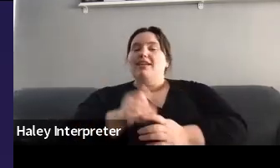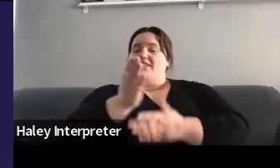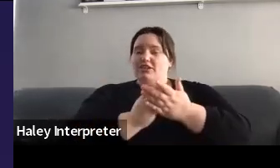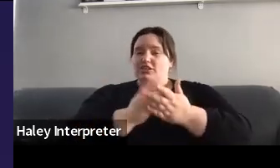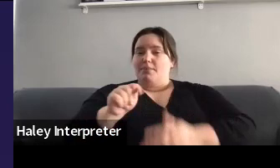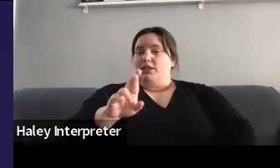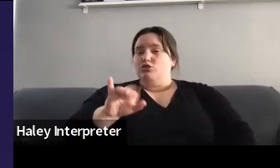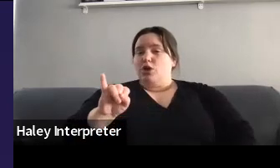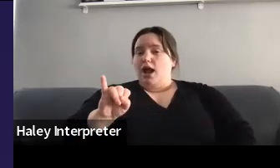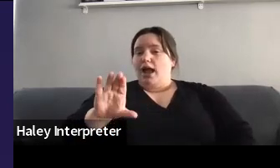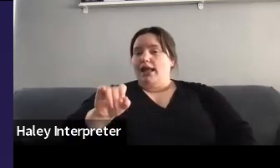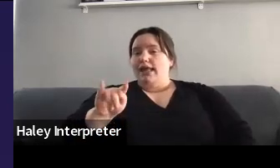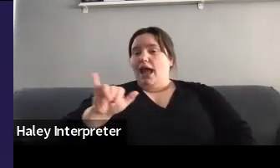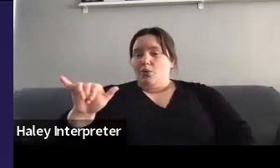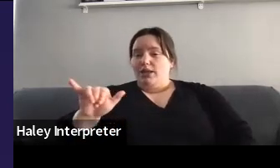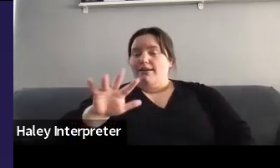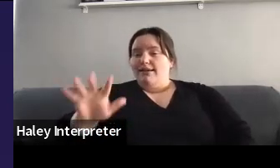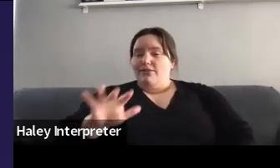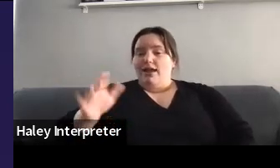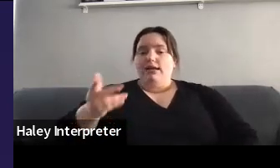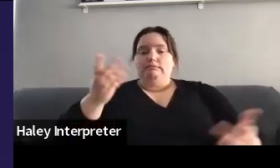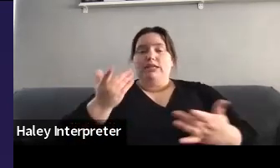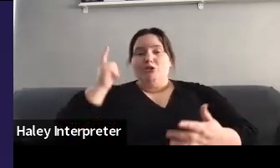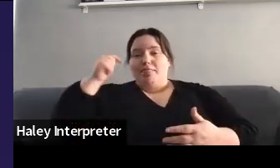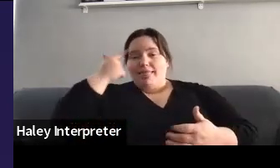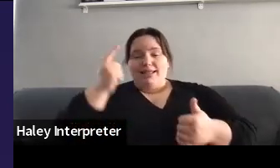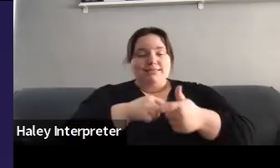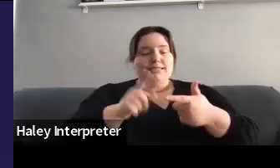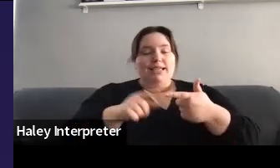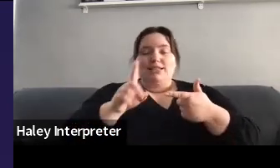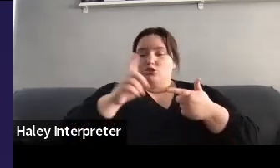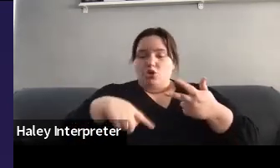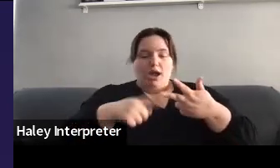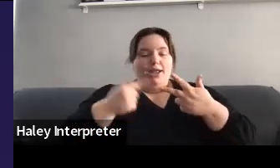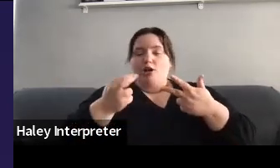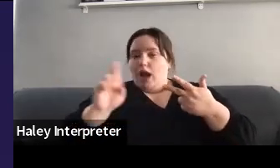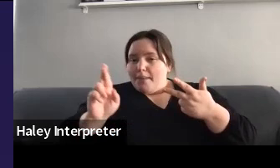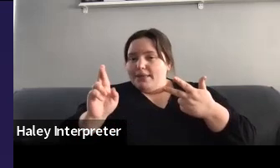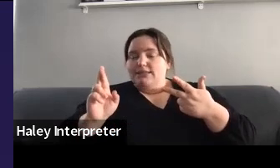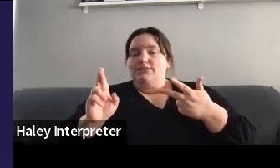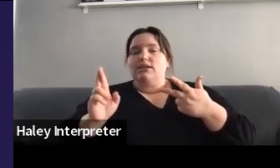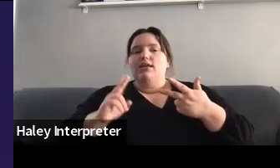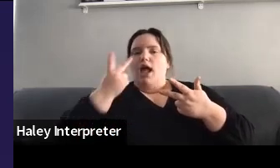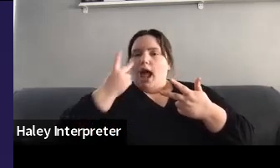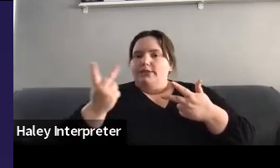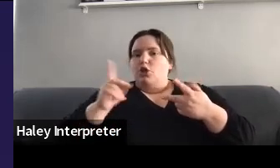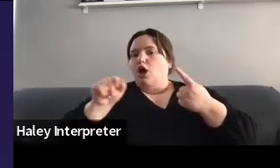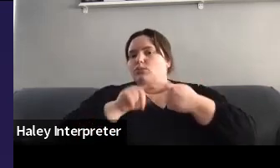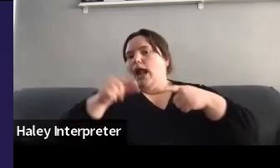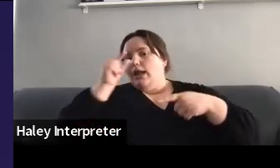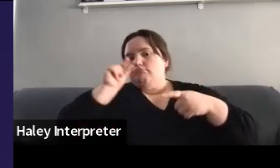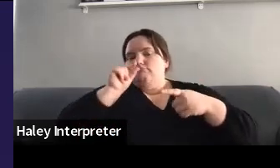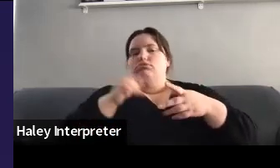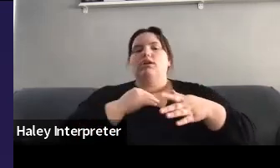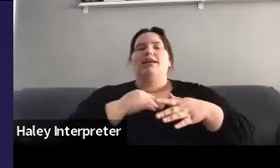area here in Lansing, many in Detroit, a few in Grand Rapids that I saw. It really just